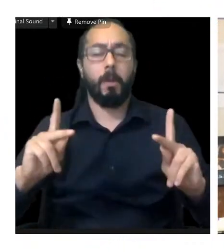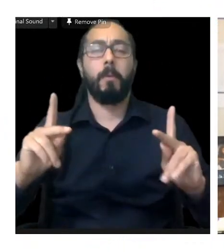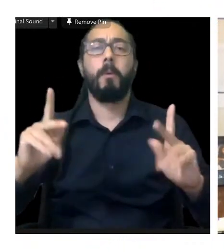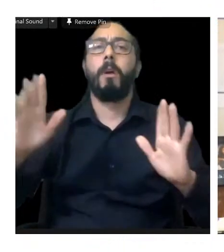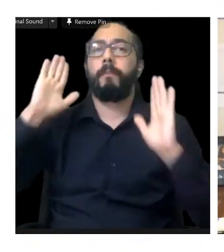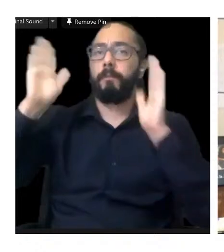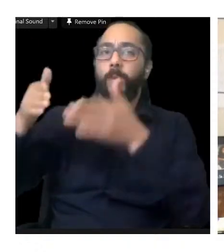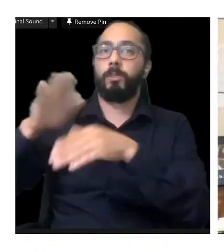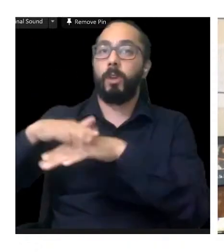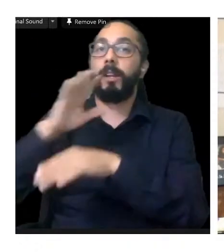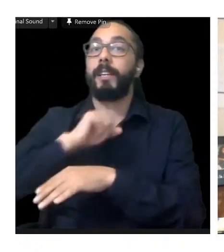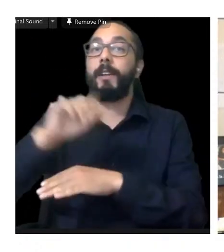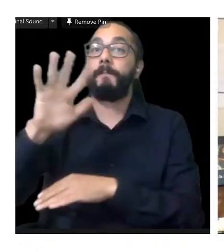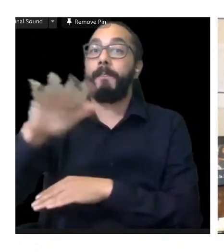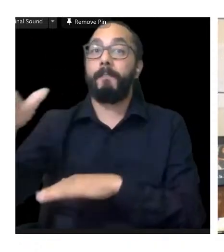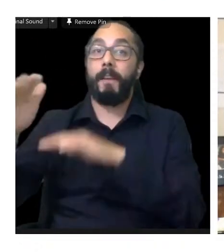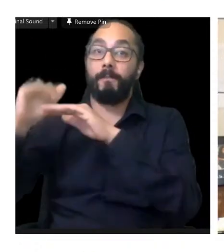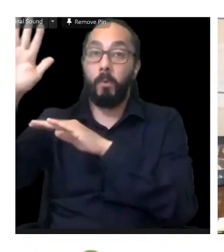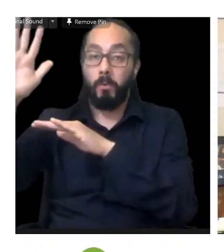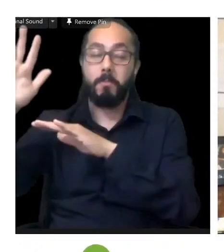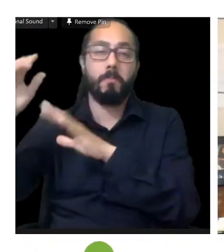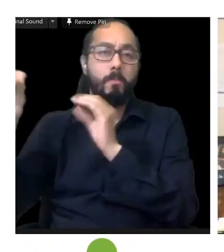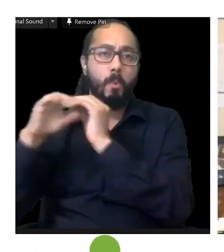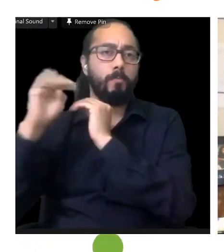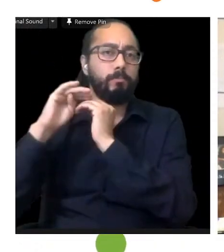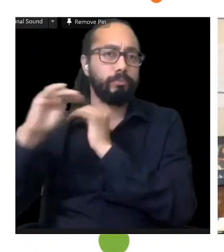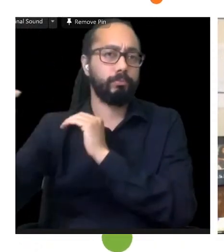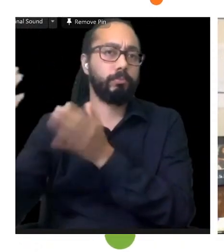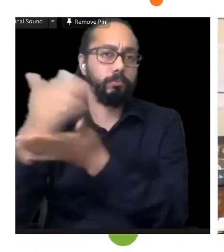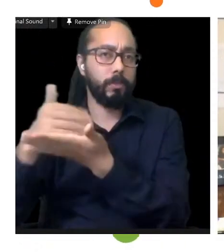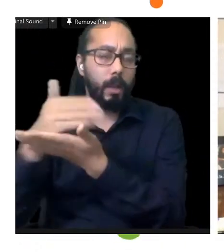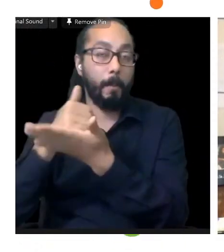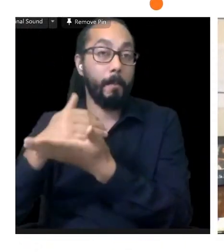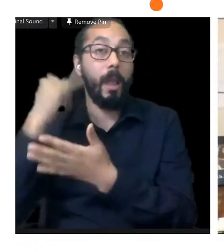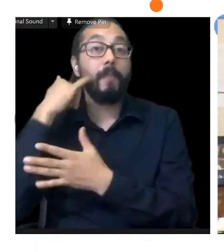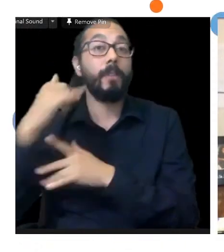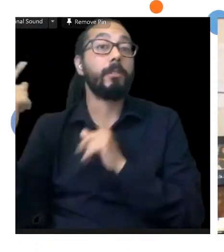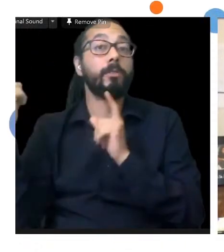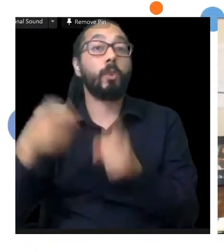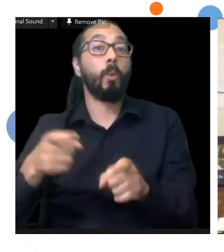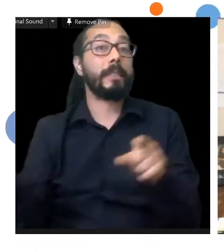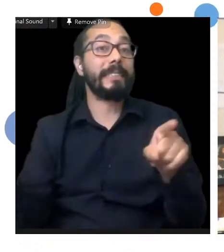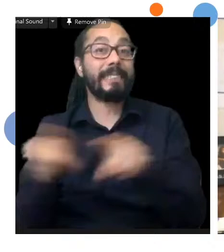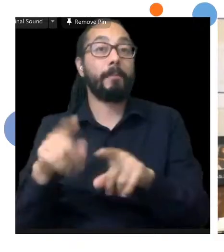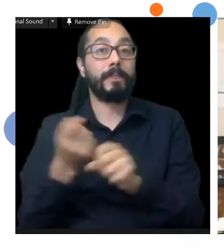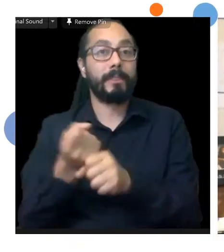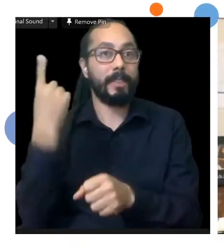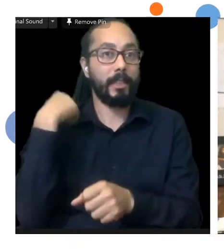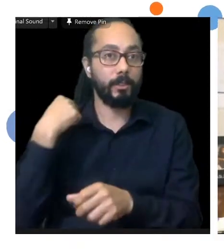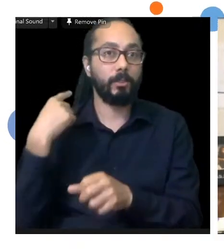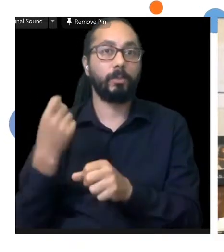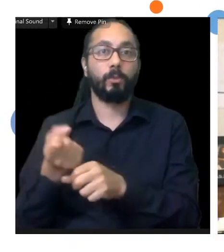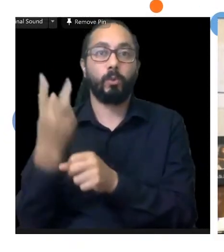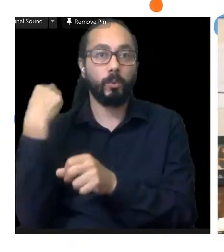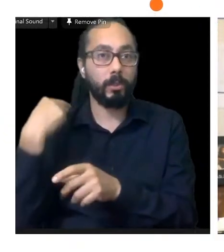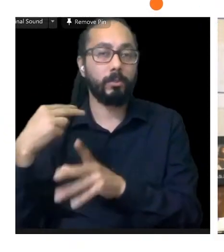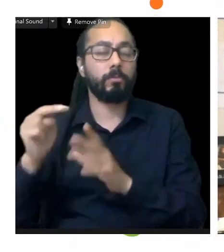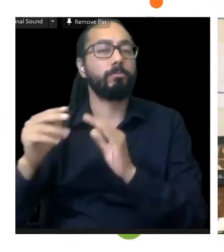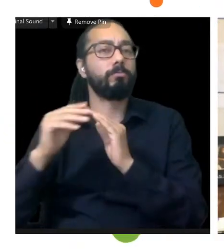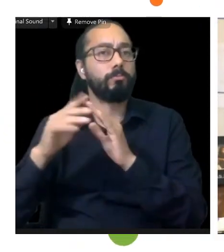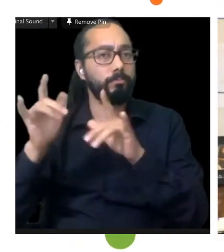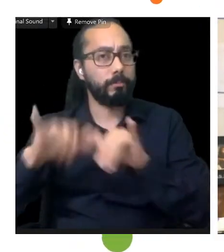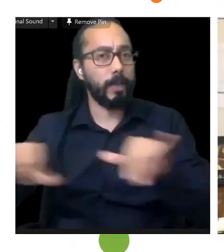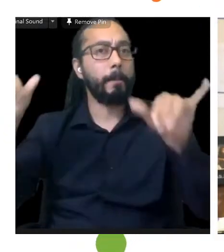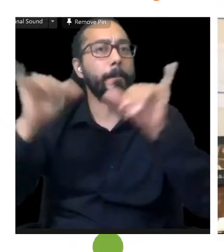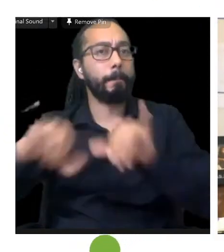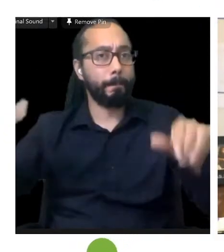basically donating the same amount this year that they donated last year. I think that's a huge positive. I think another huge positive is there's a massive amount